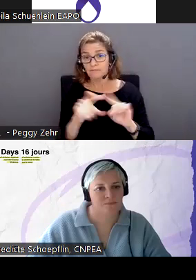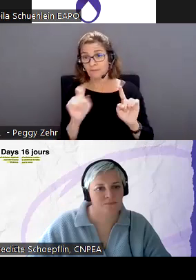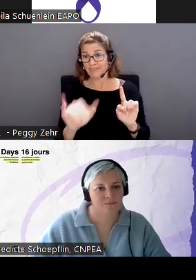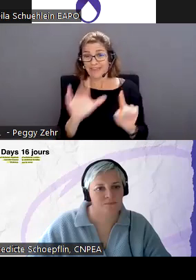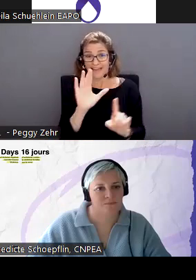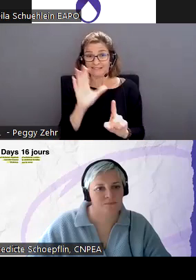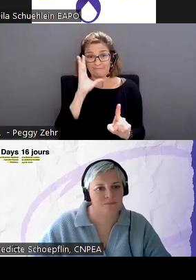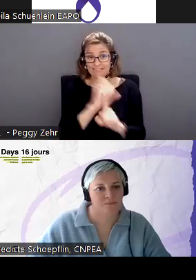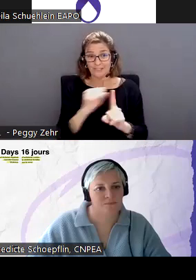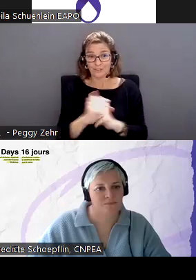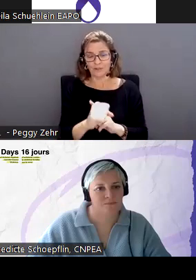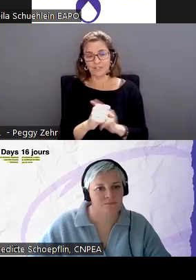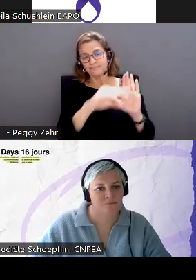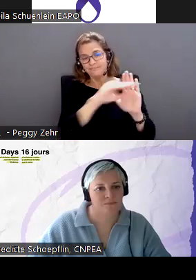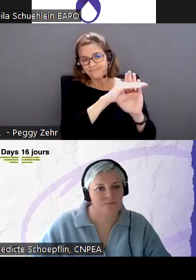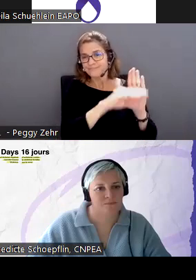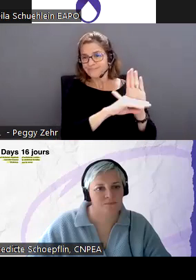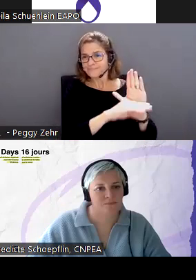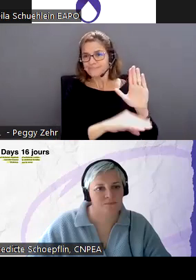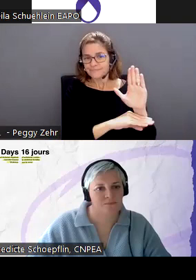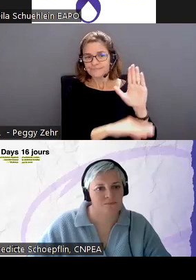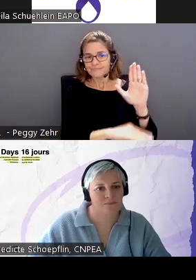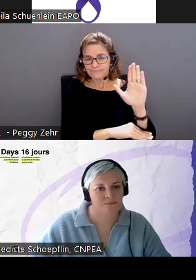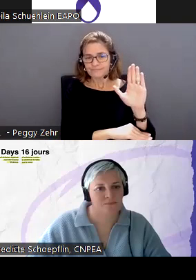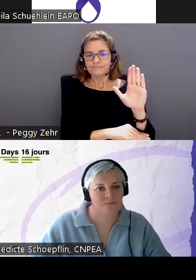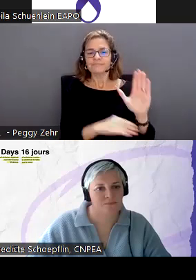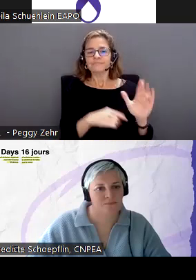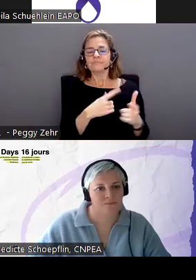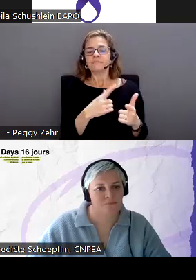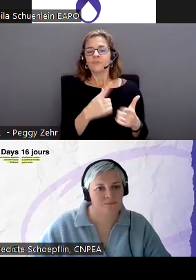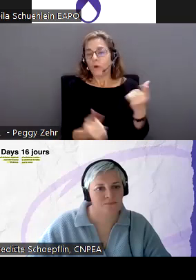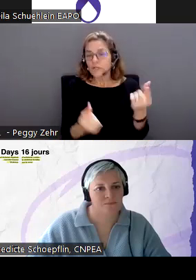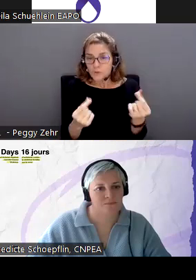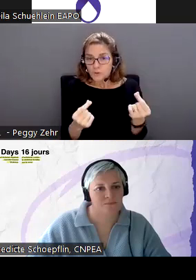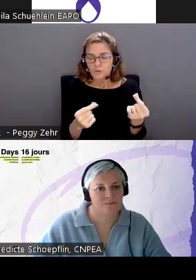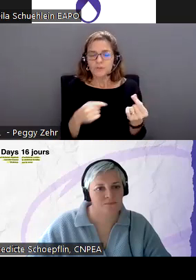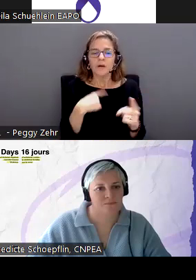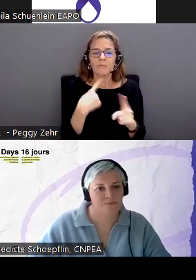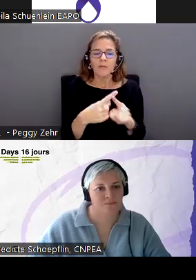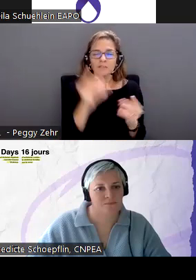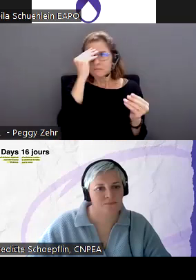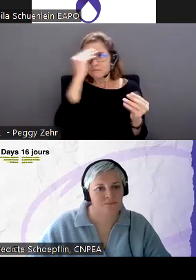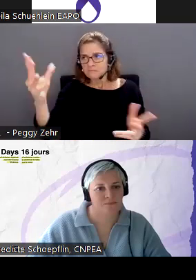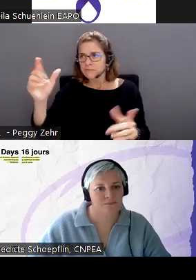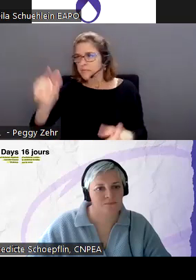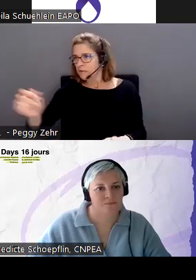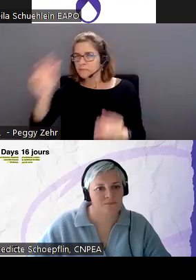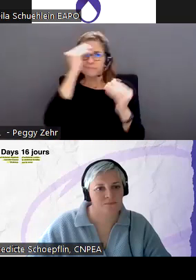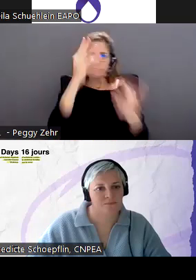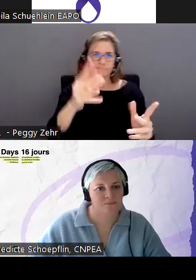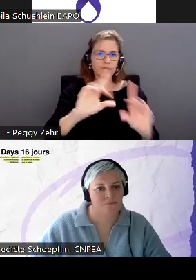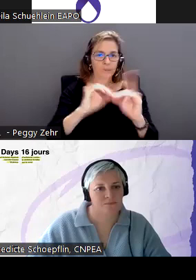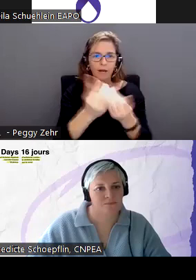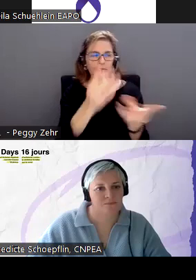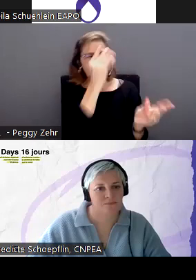recommendations about what we should do, and then recommendations also to usually particular governments, departments,